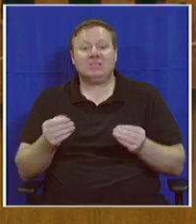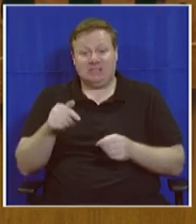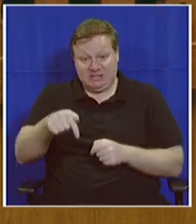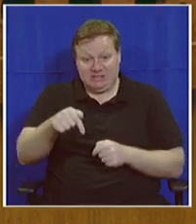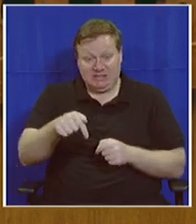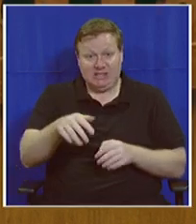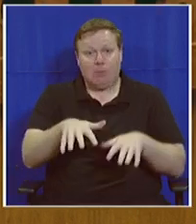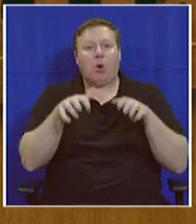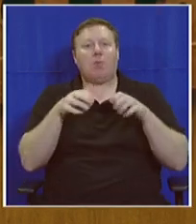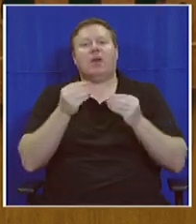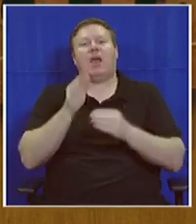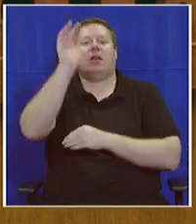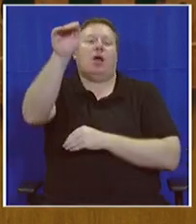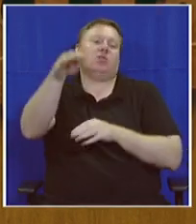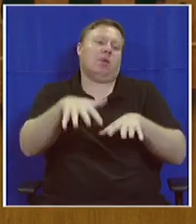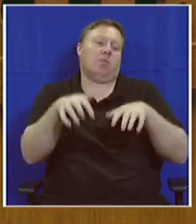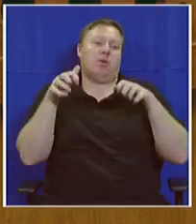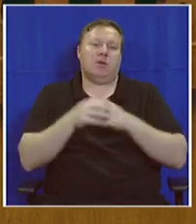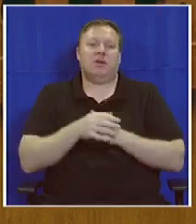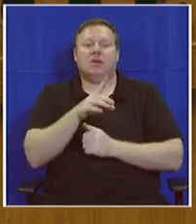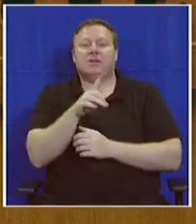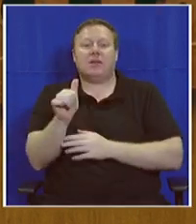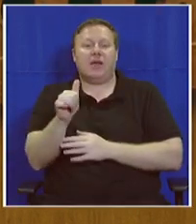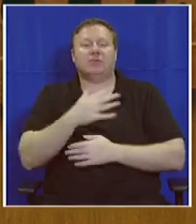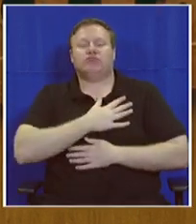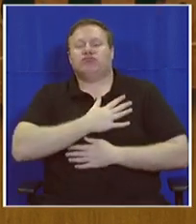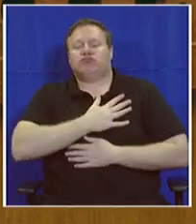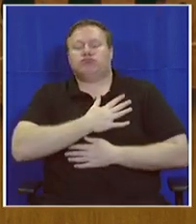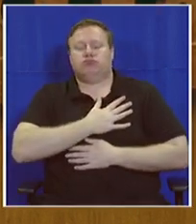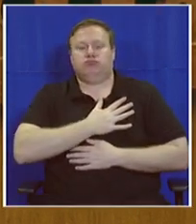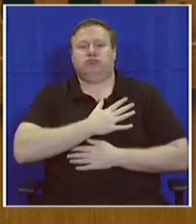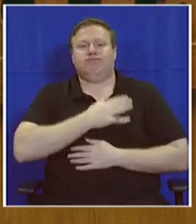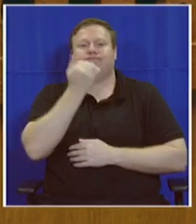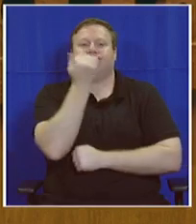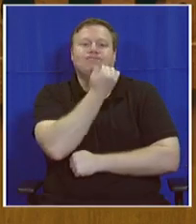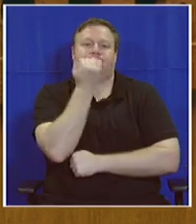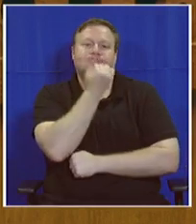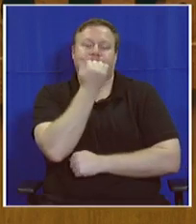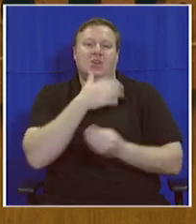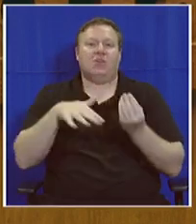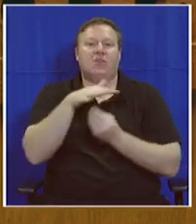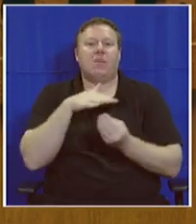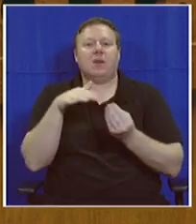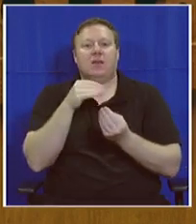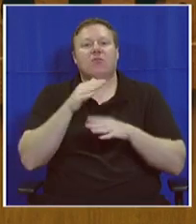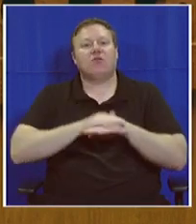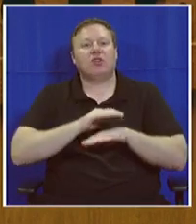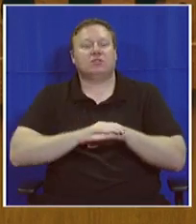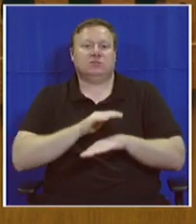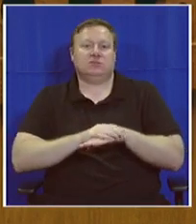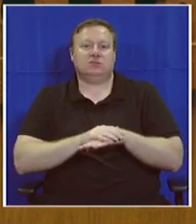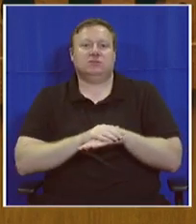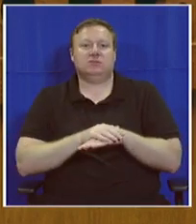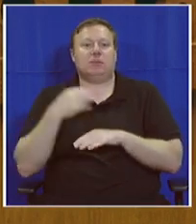without. The Democratic Alliance extends its heartfelt condolences to the family and loved ones of Deputy Minister